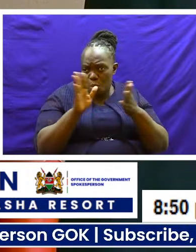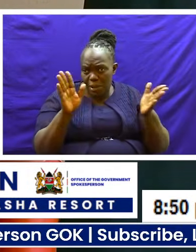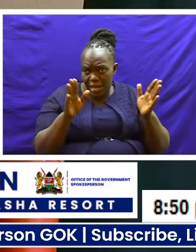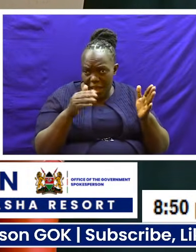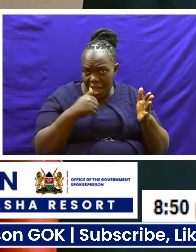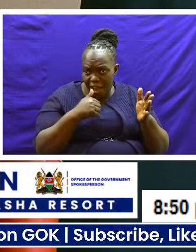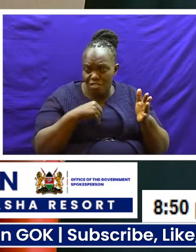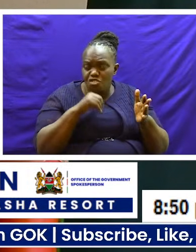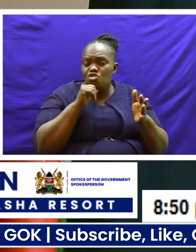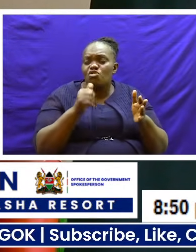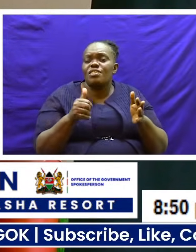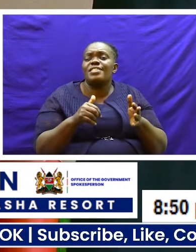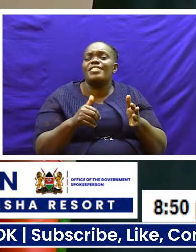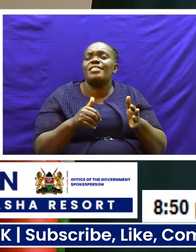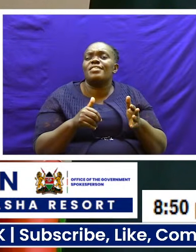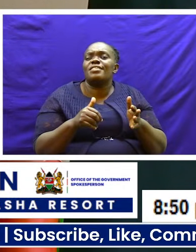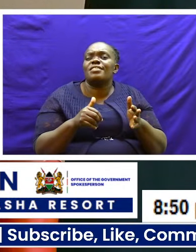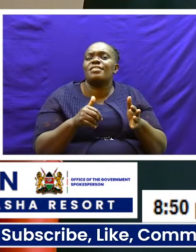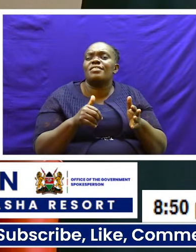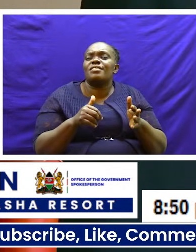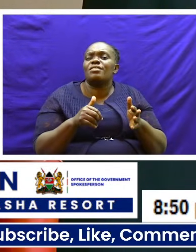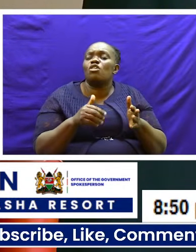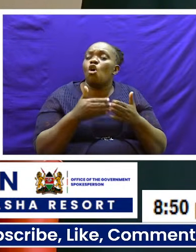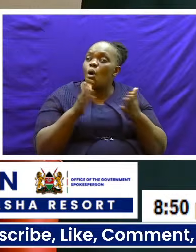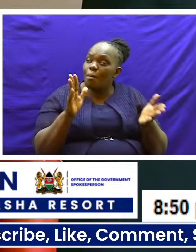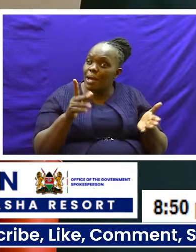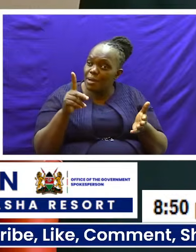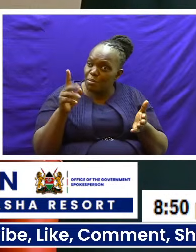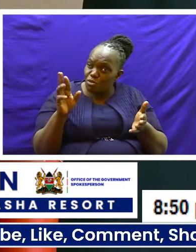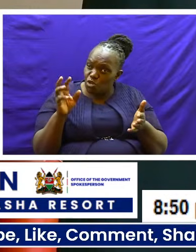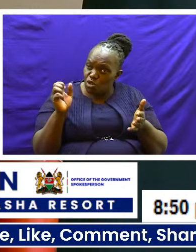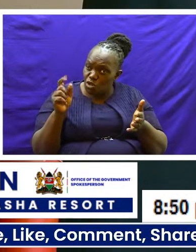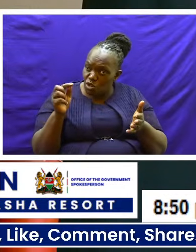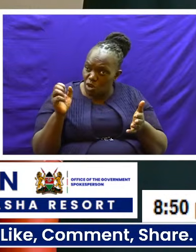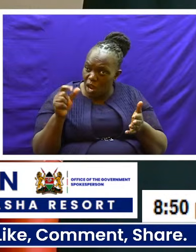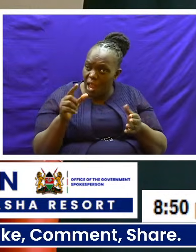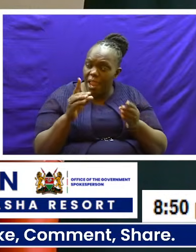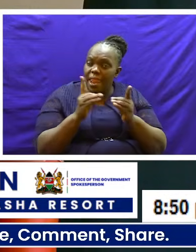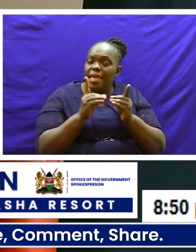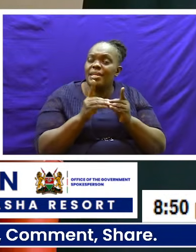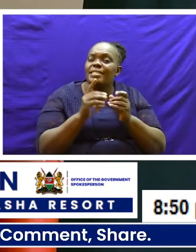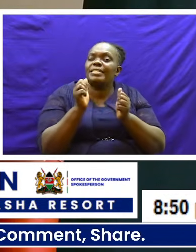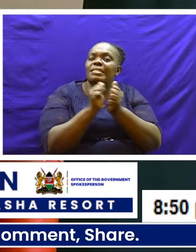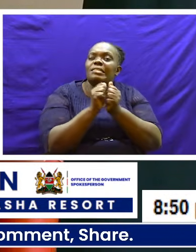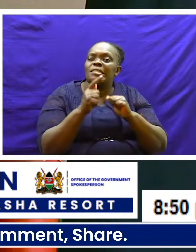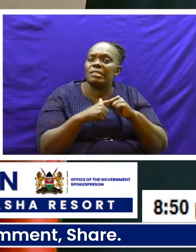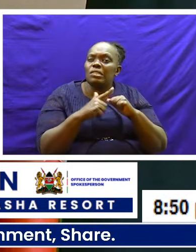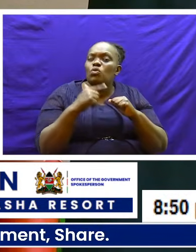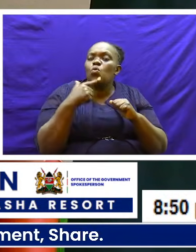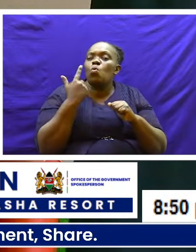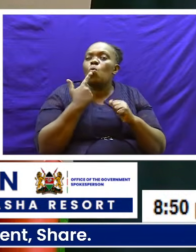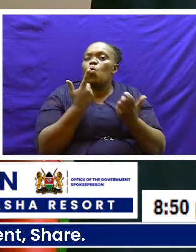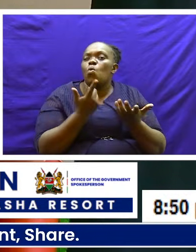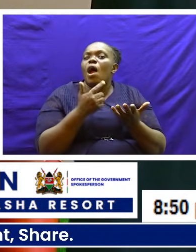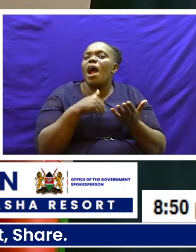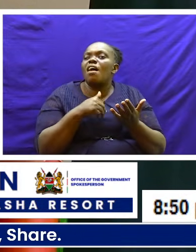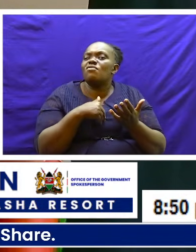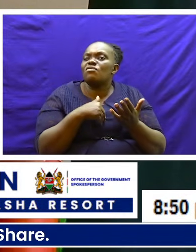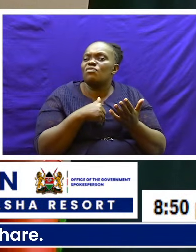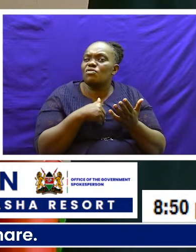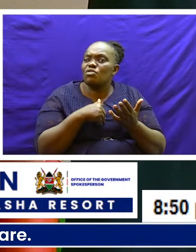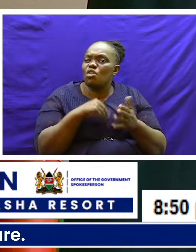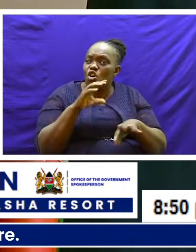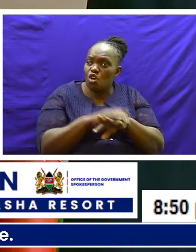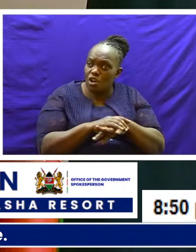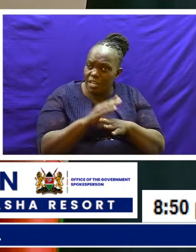have not, when we open the portal, we'll be opening on the 16th. Those will not have gotten